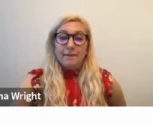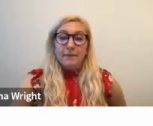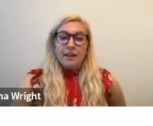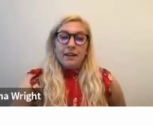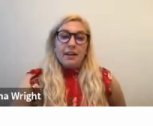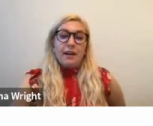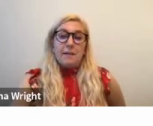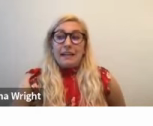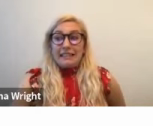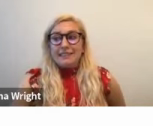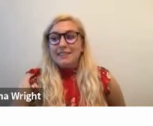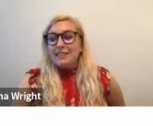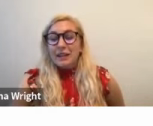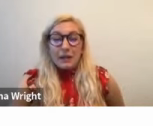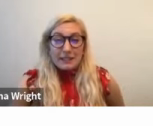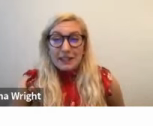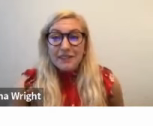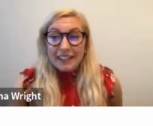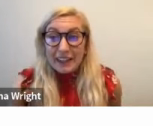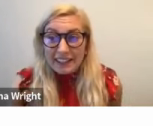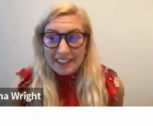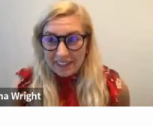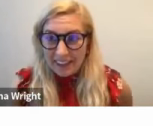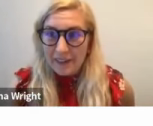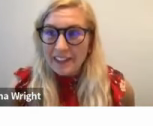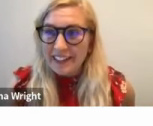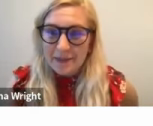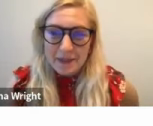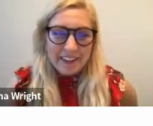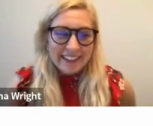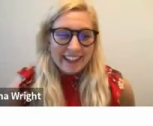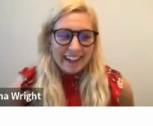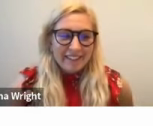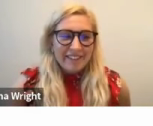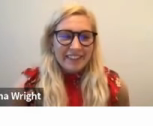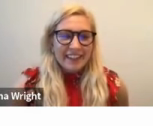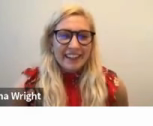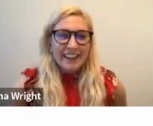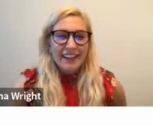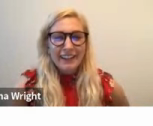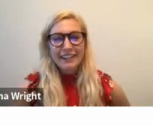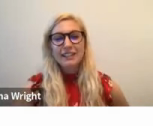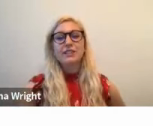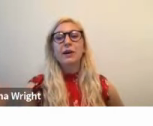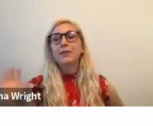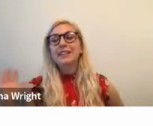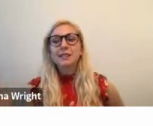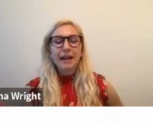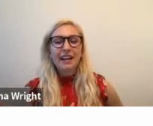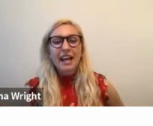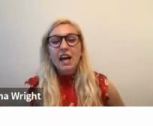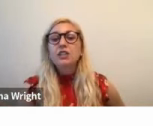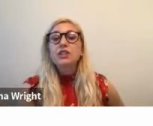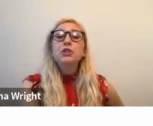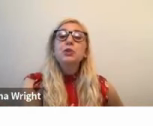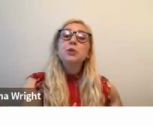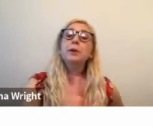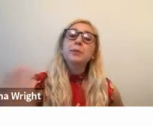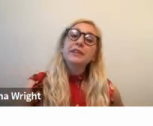data. And it's definitely a lot different than what we saw on the previous slide. So this has been